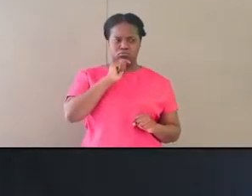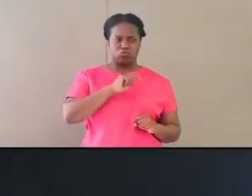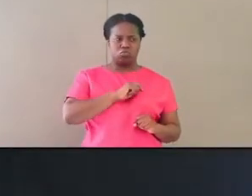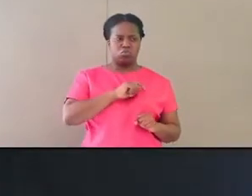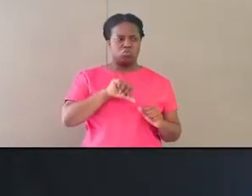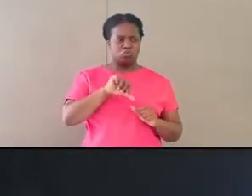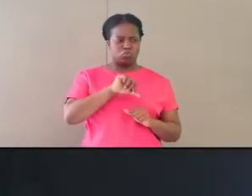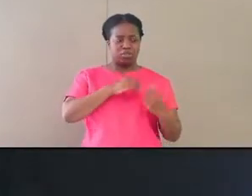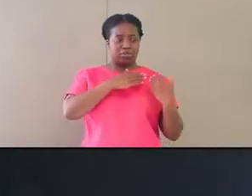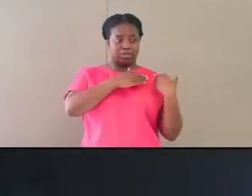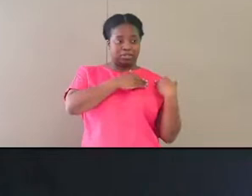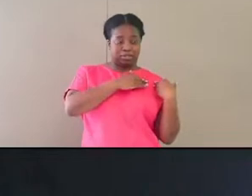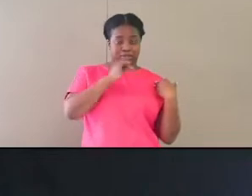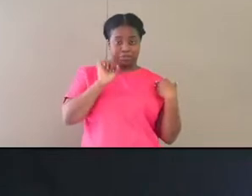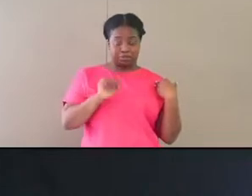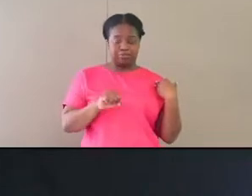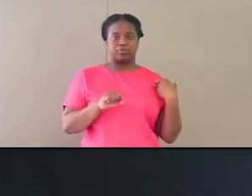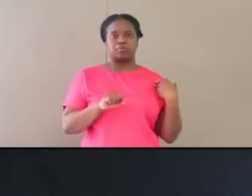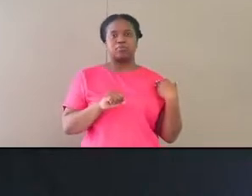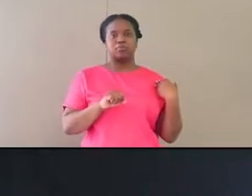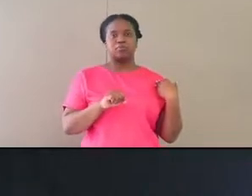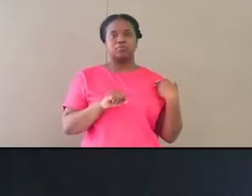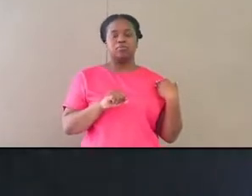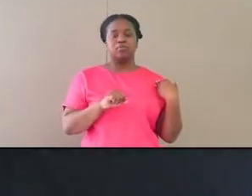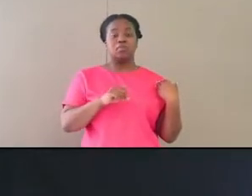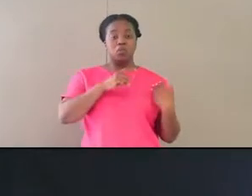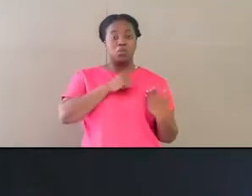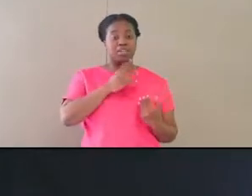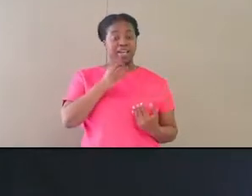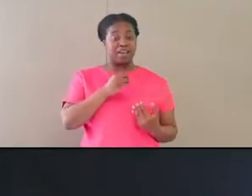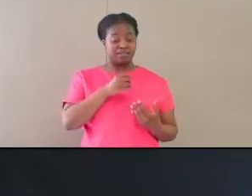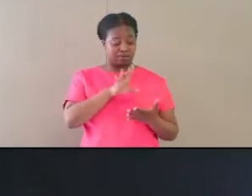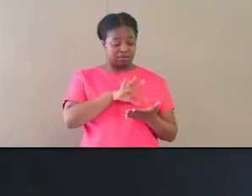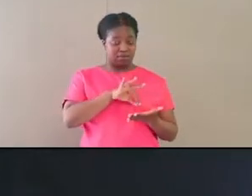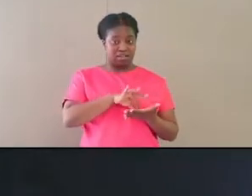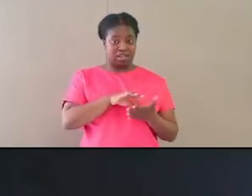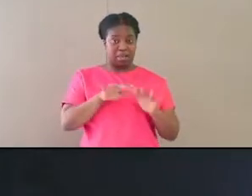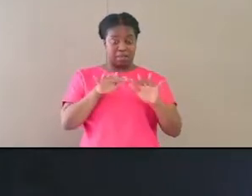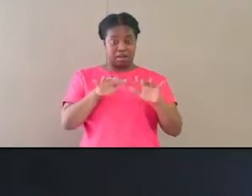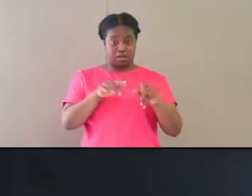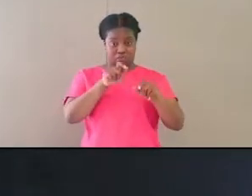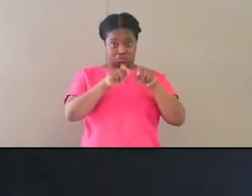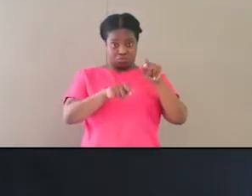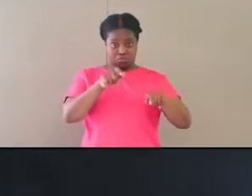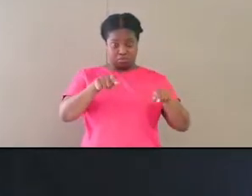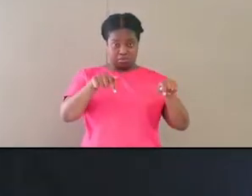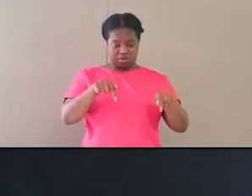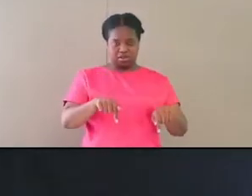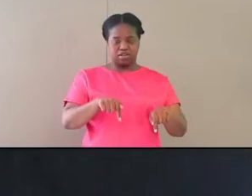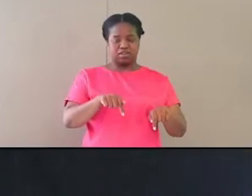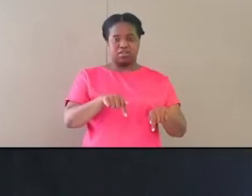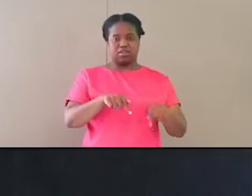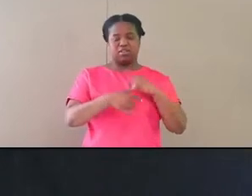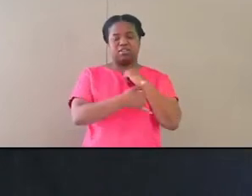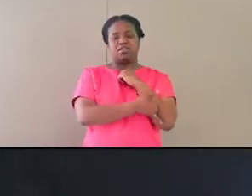responsibility the social contract that it has with the citizens of the country